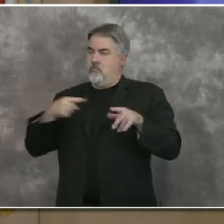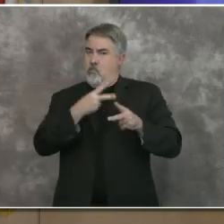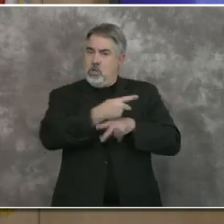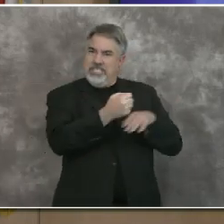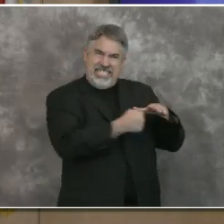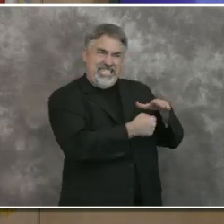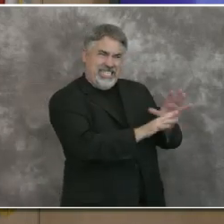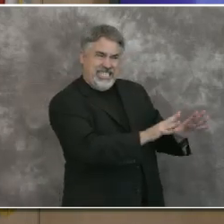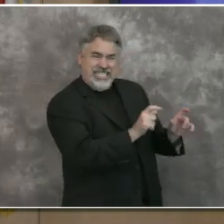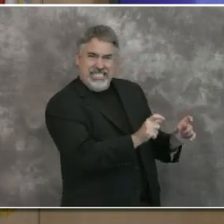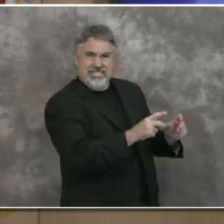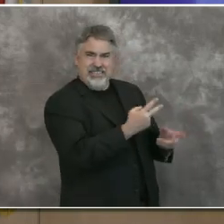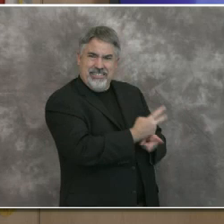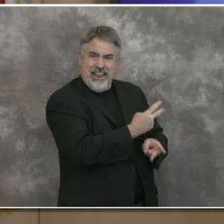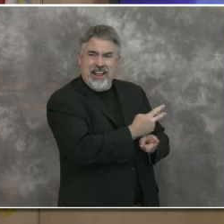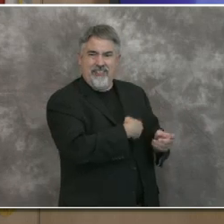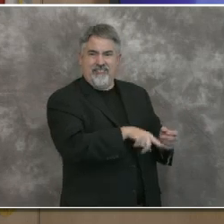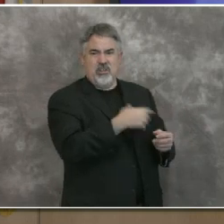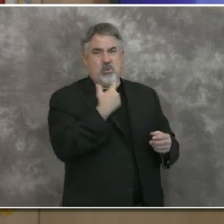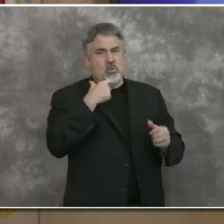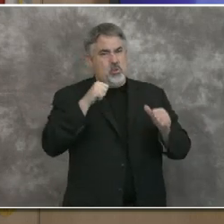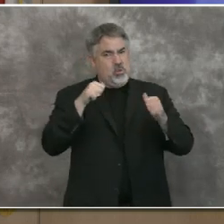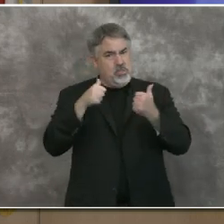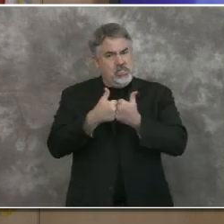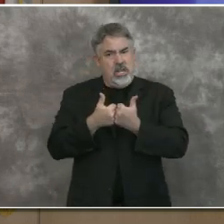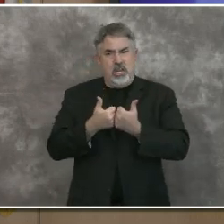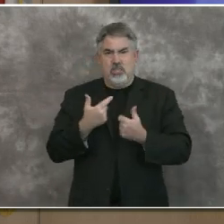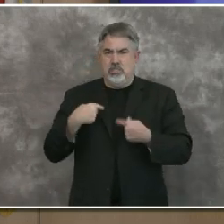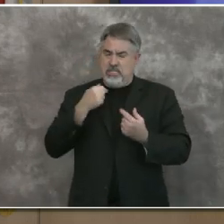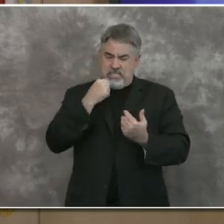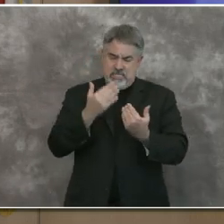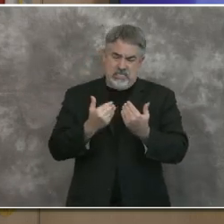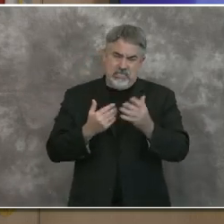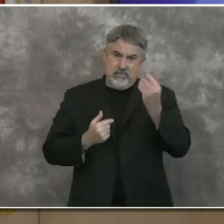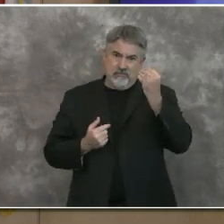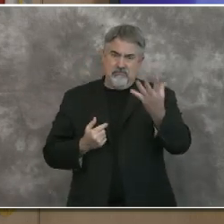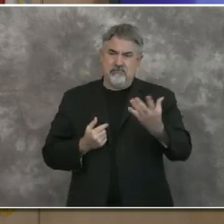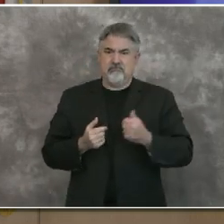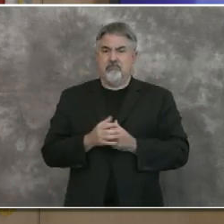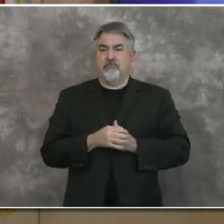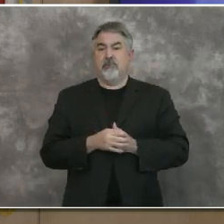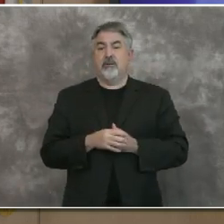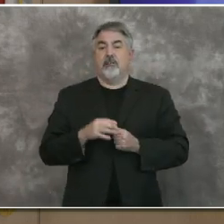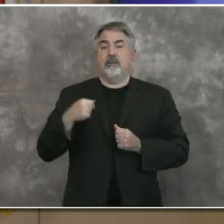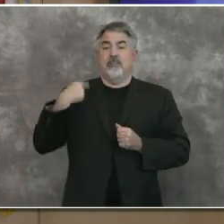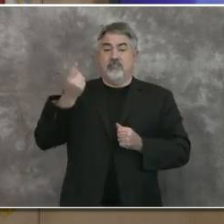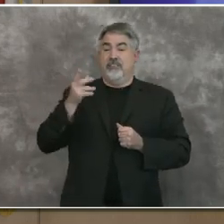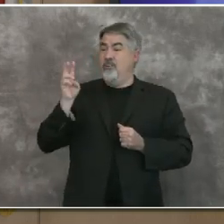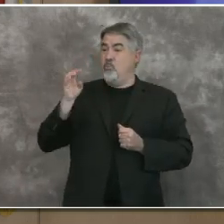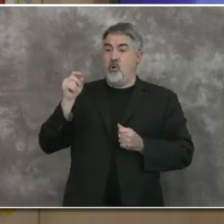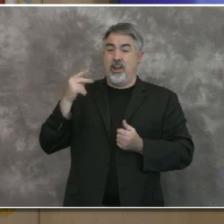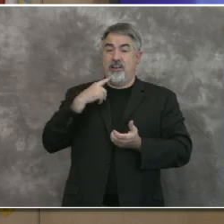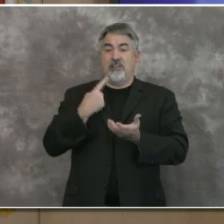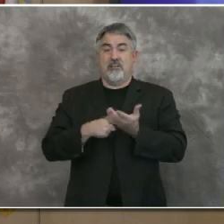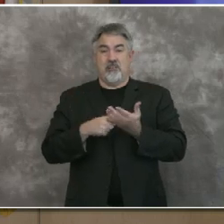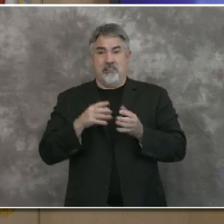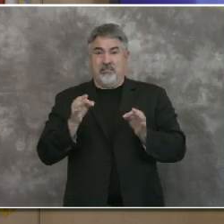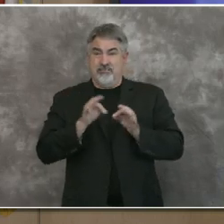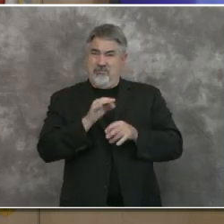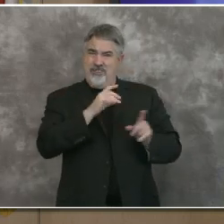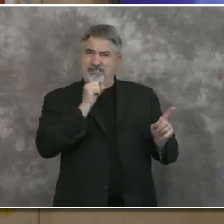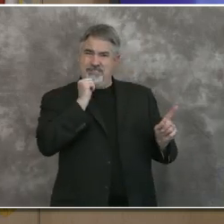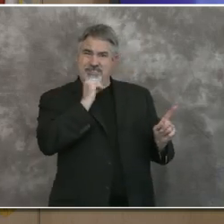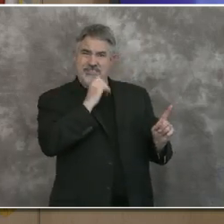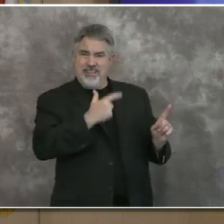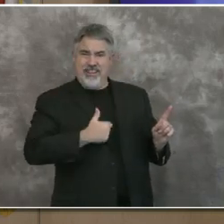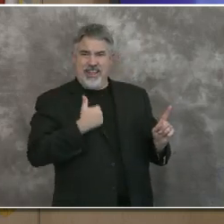as Dr. Wilma Wooten stated yesterday, their lives are no less valuable than someone else's life. And so we have to continue to take proactive steps to make